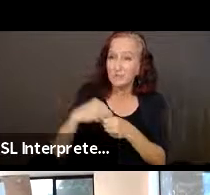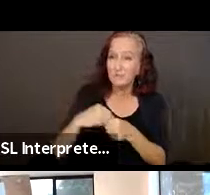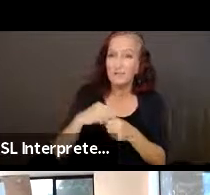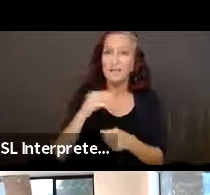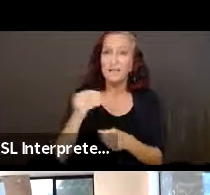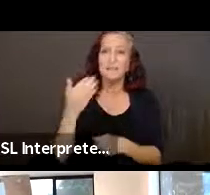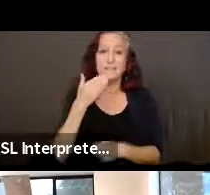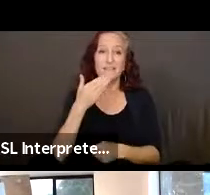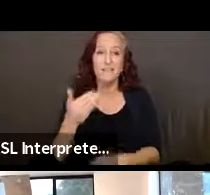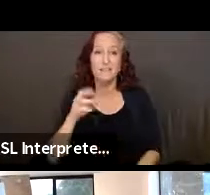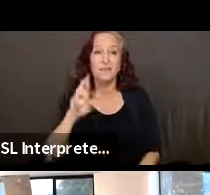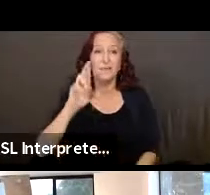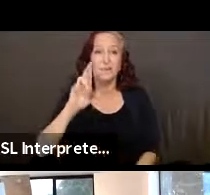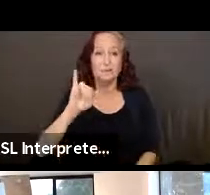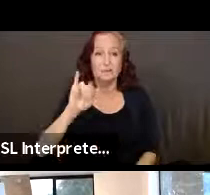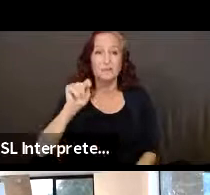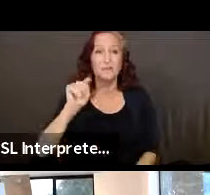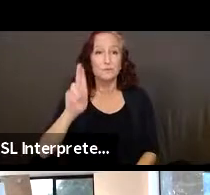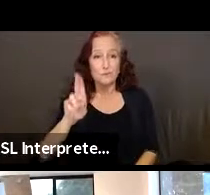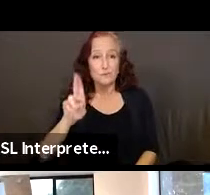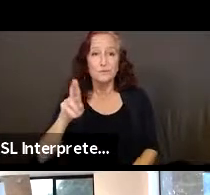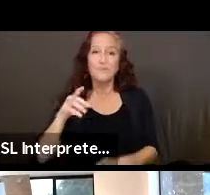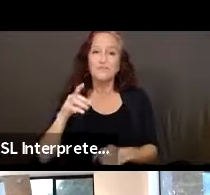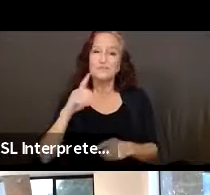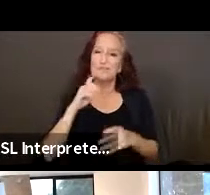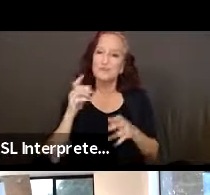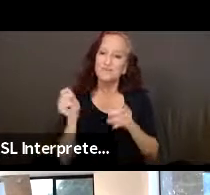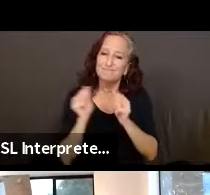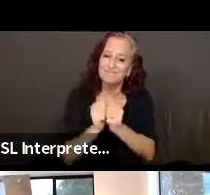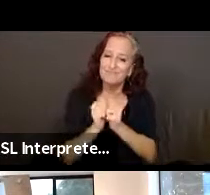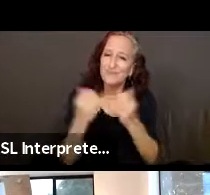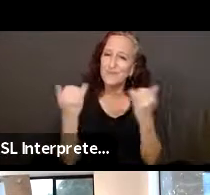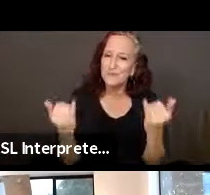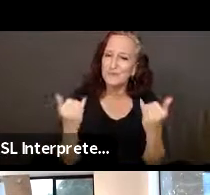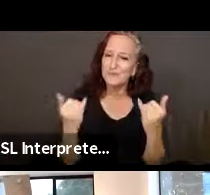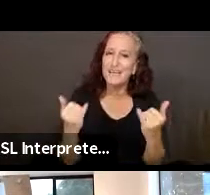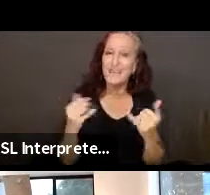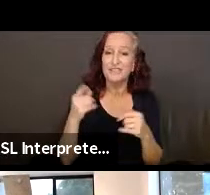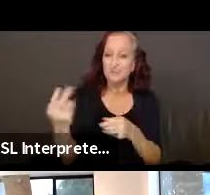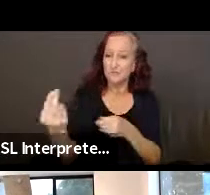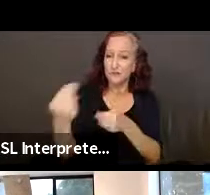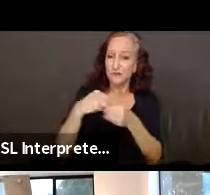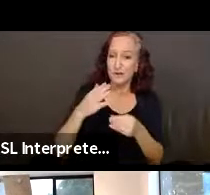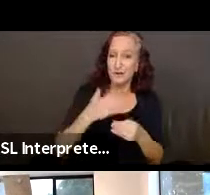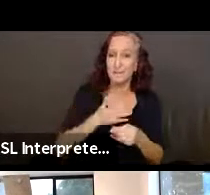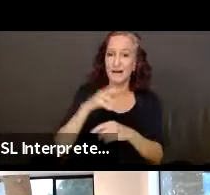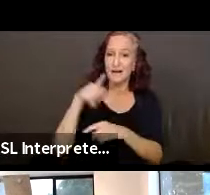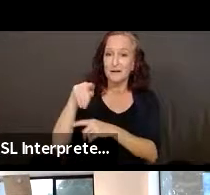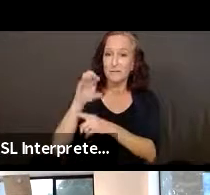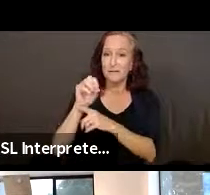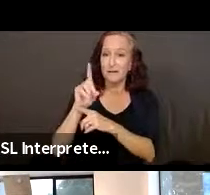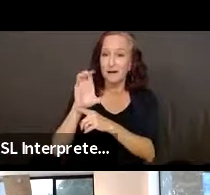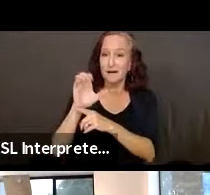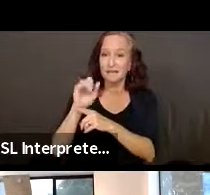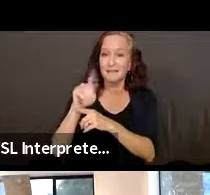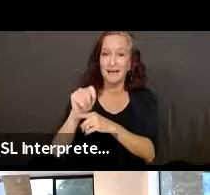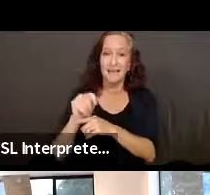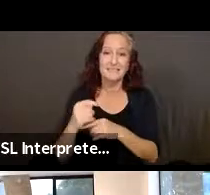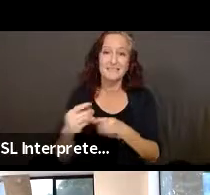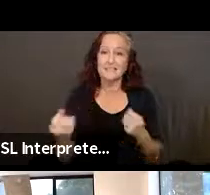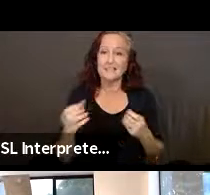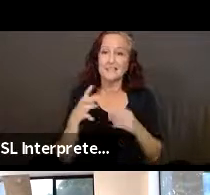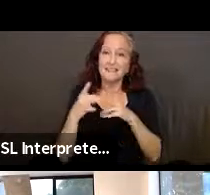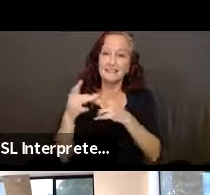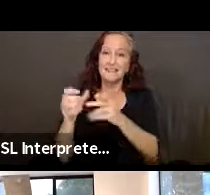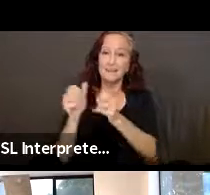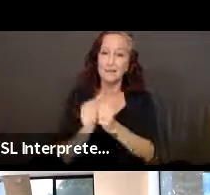also for spending the day with me. First on Leading with Empathy and Allyship, the show earlier today where she interviewed me, and now tonight as well. And